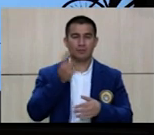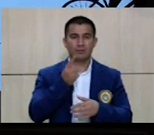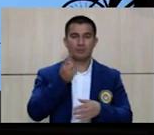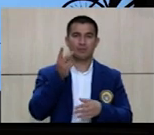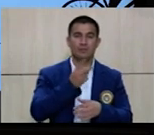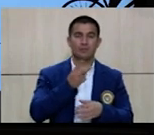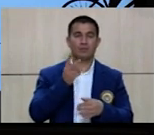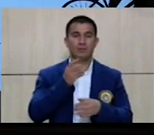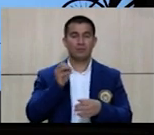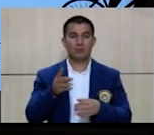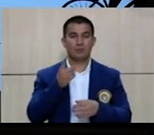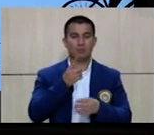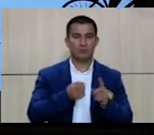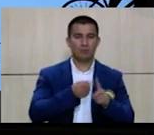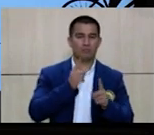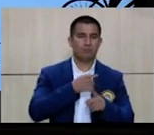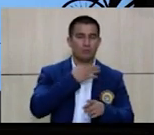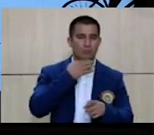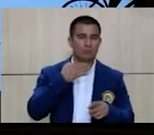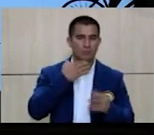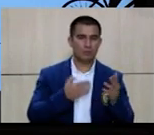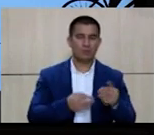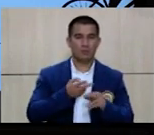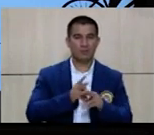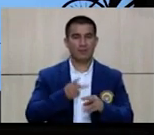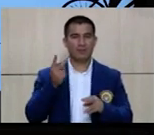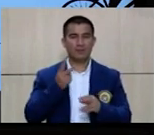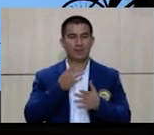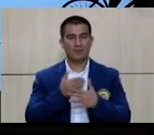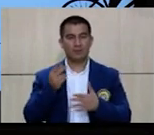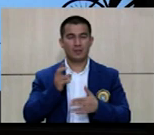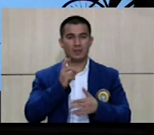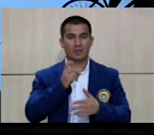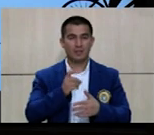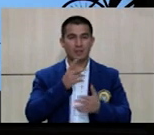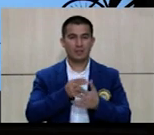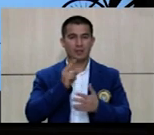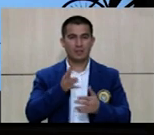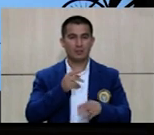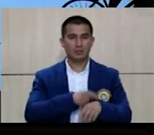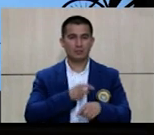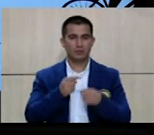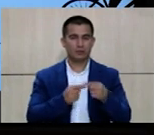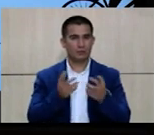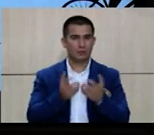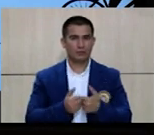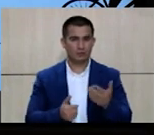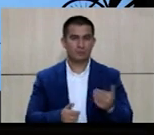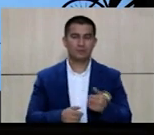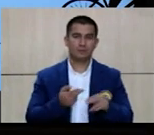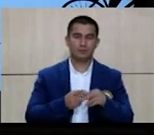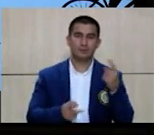ikkinchidan ko'p. Keling, ikkinchi velosipedchining tezligini x kilometr soatda belgilab olaylik. Bunda